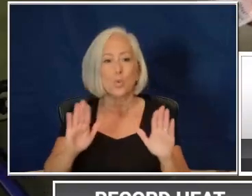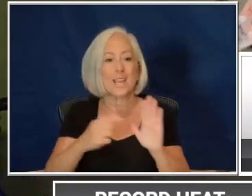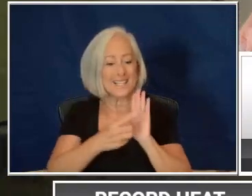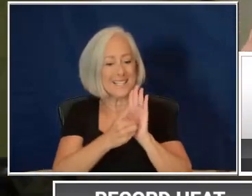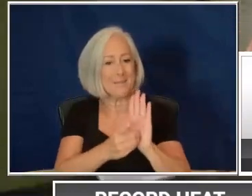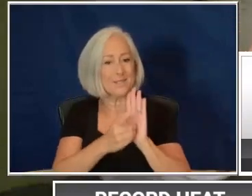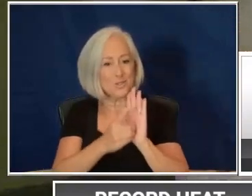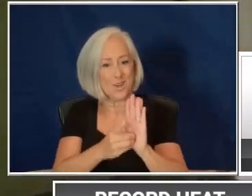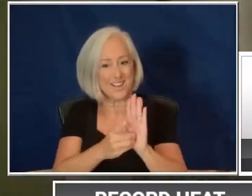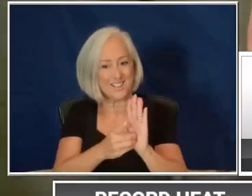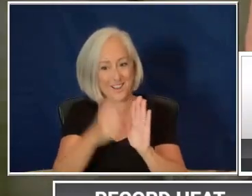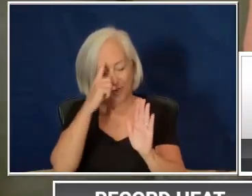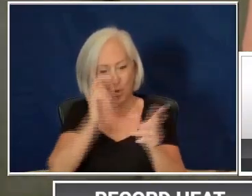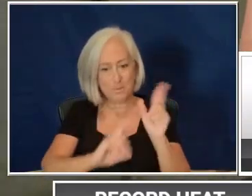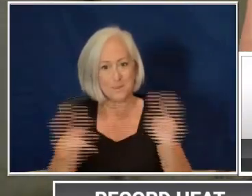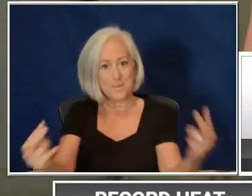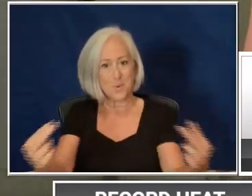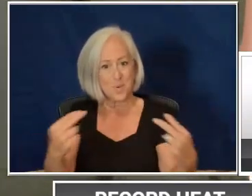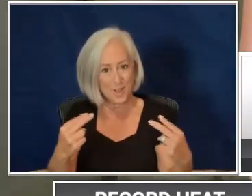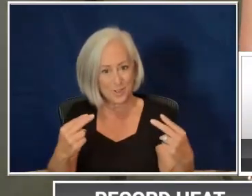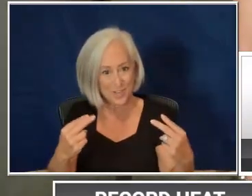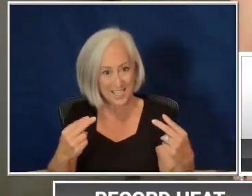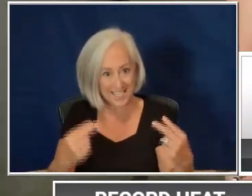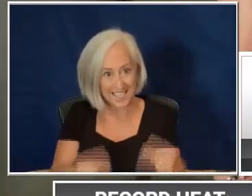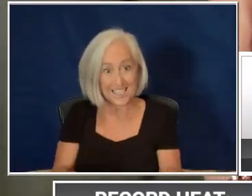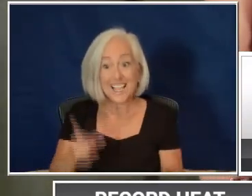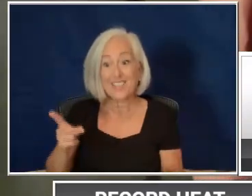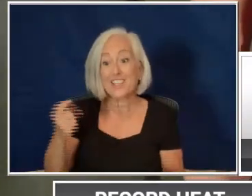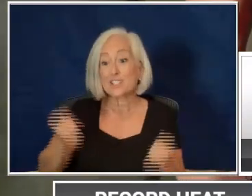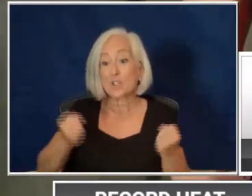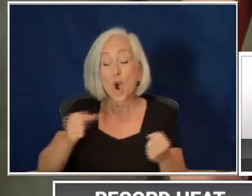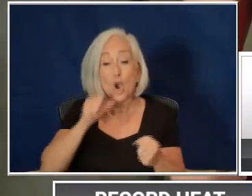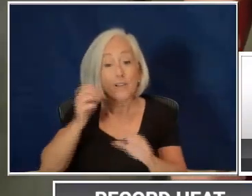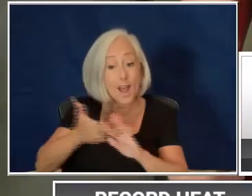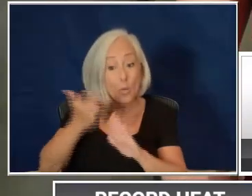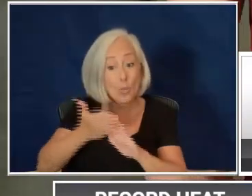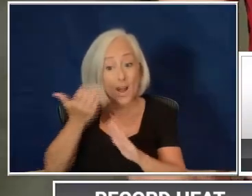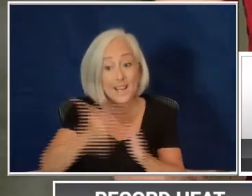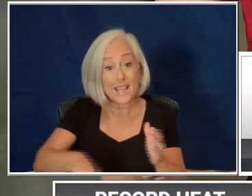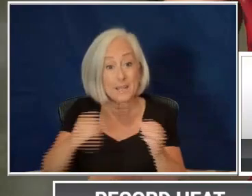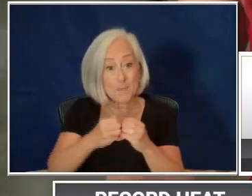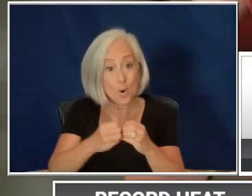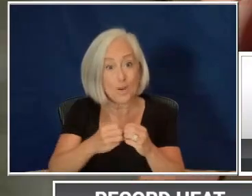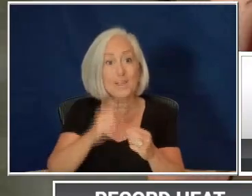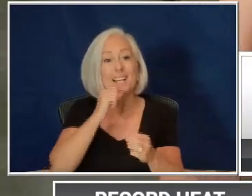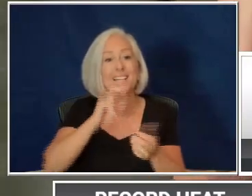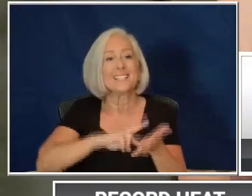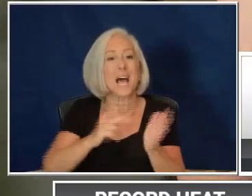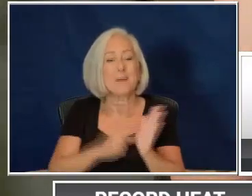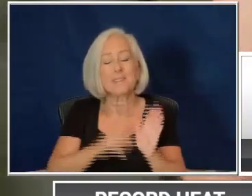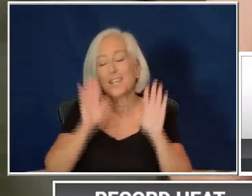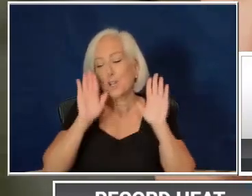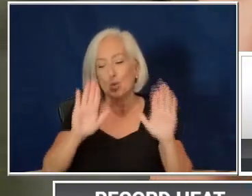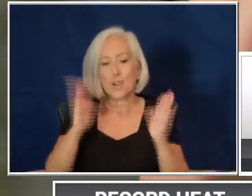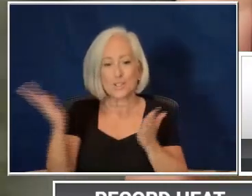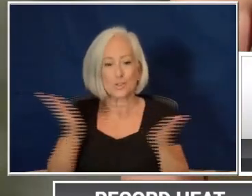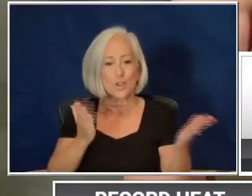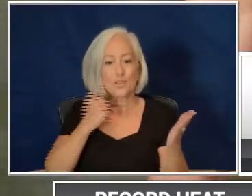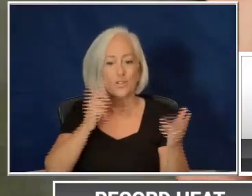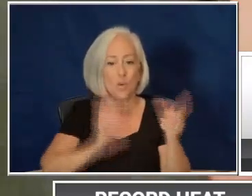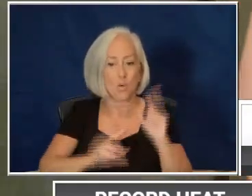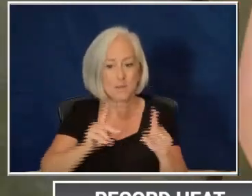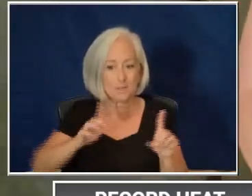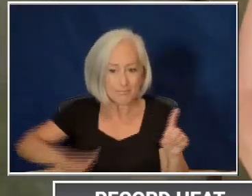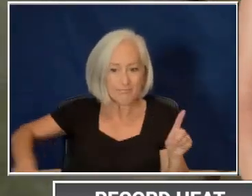they got this donation. You know, just because a car doesn't run anymore doesn't mean that it can't be a great service to people in the community.